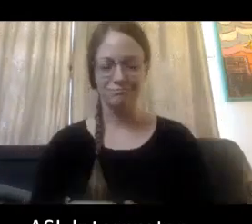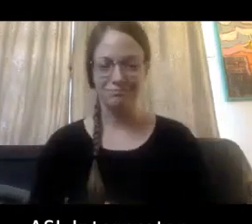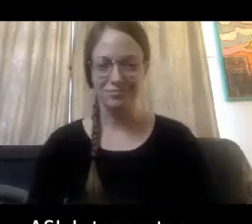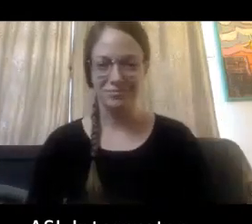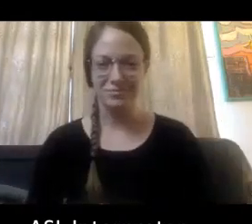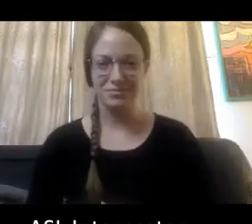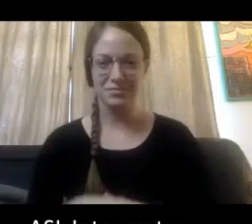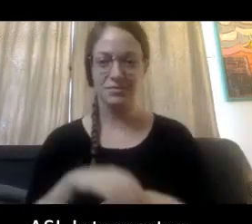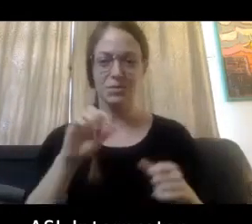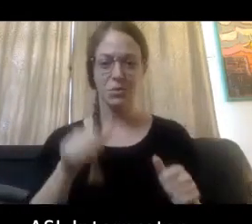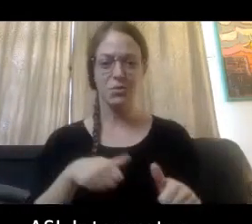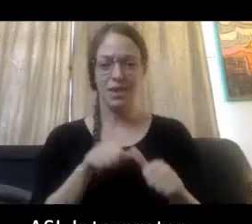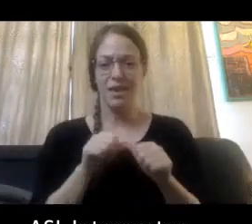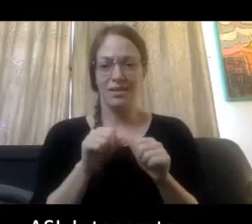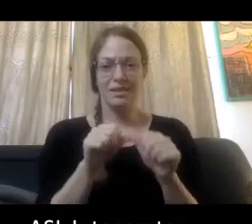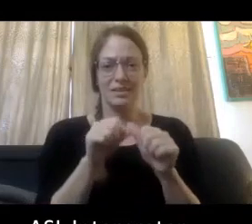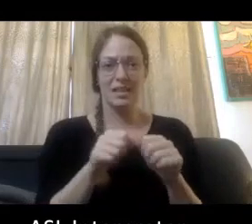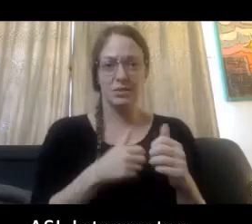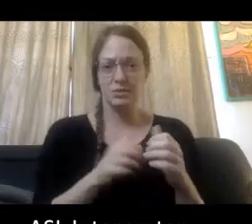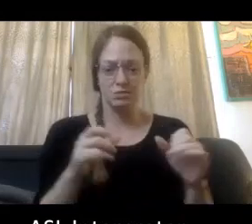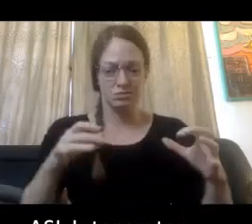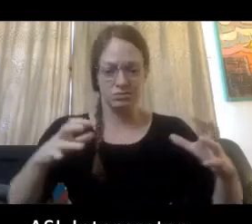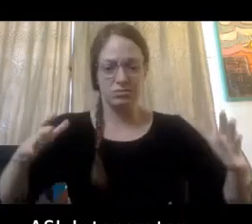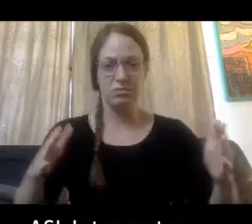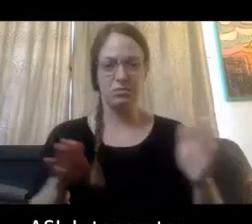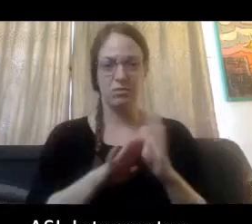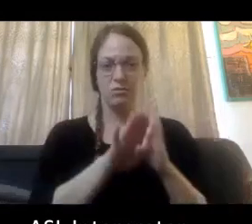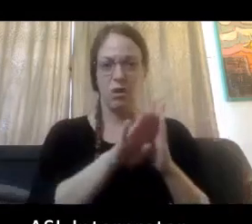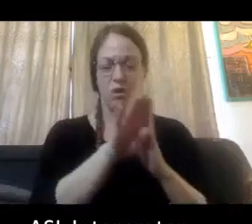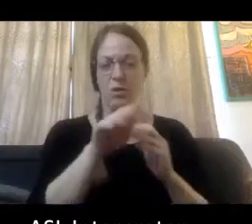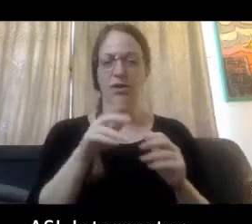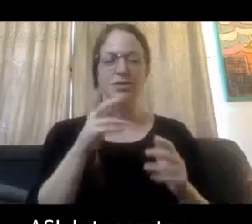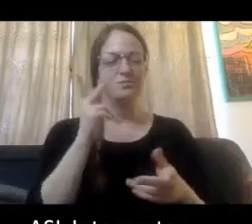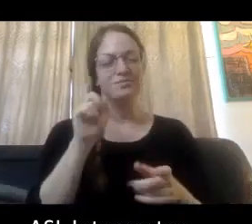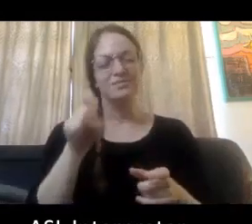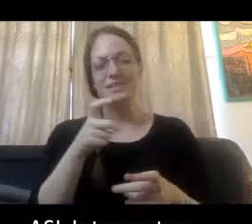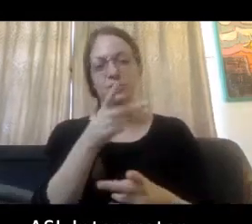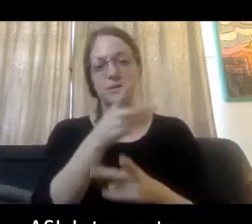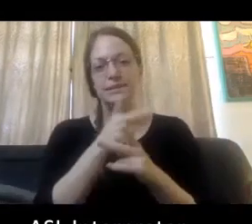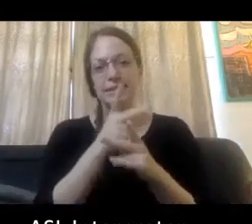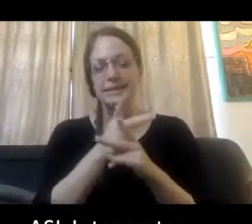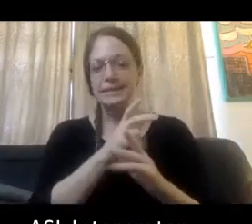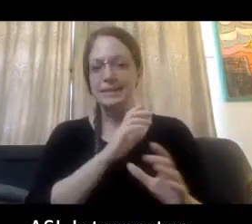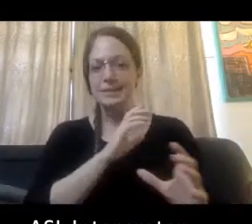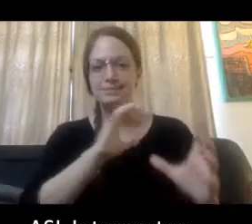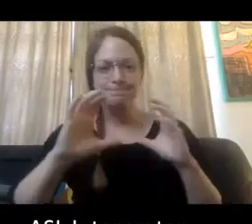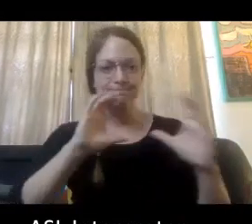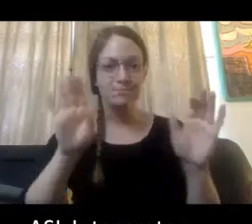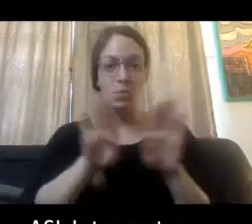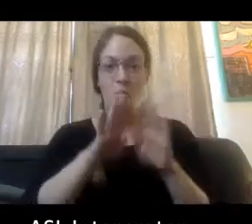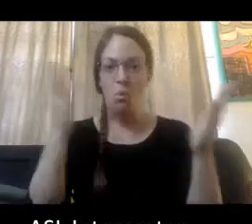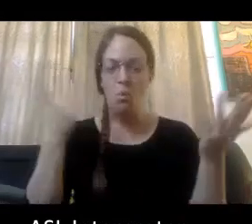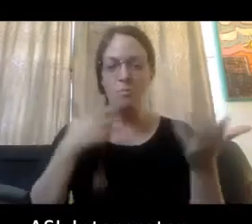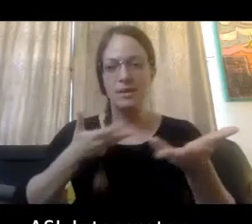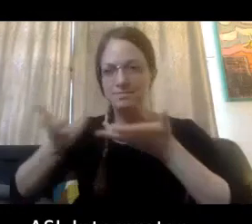to build well, really. So it's just communication, really. I think keep those channels open, keep boosting others, keep talking to others.